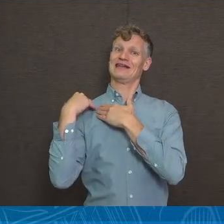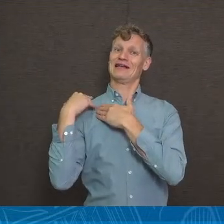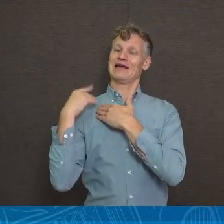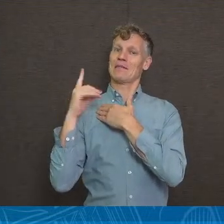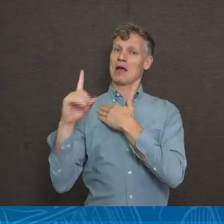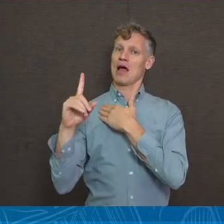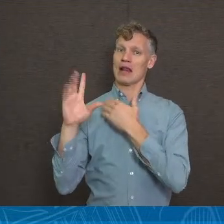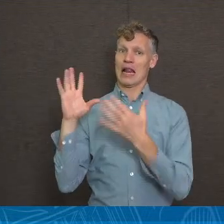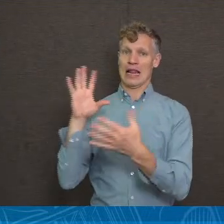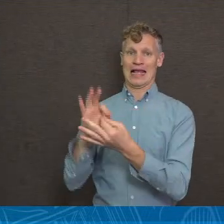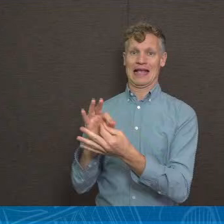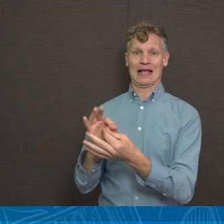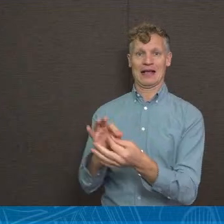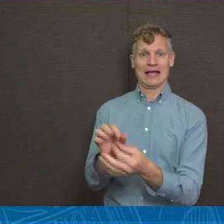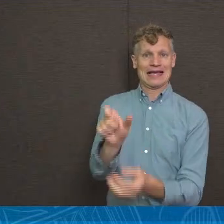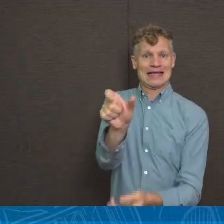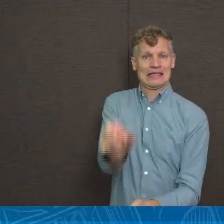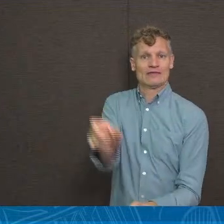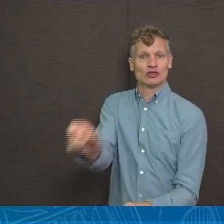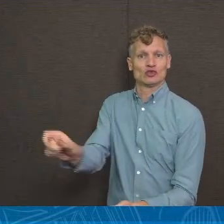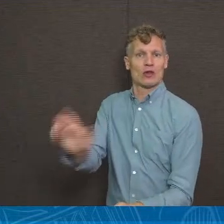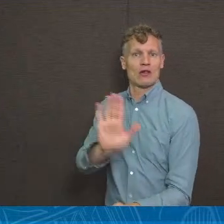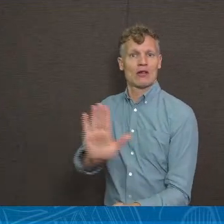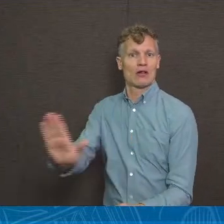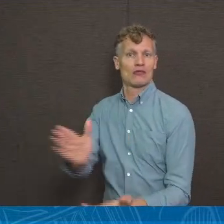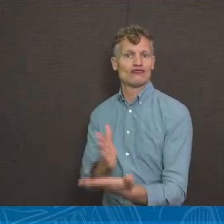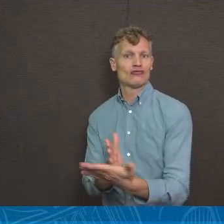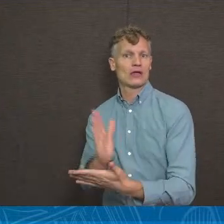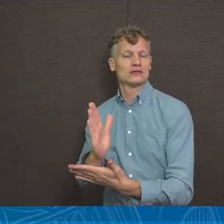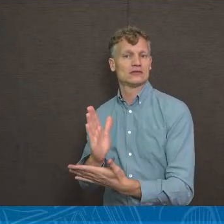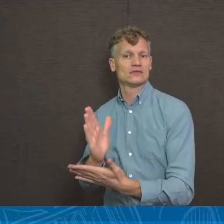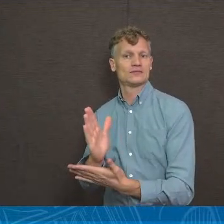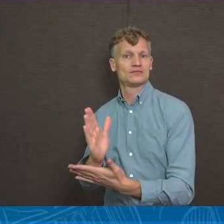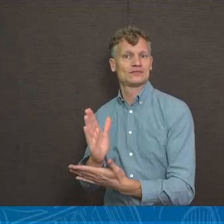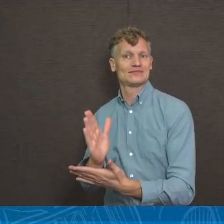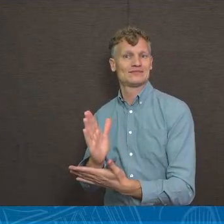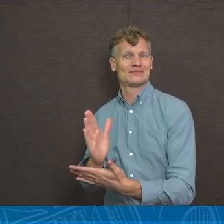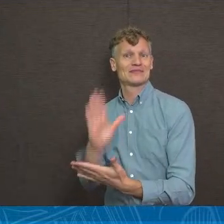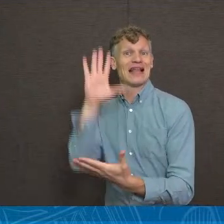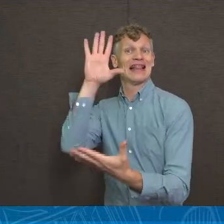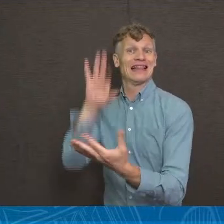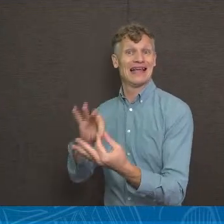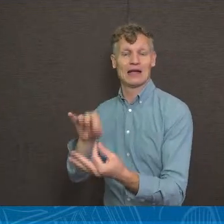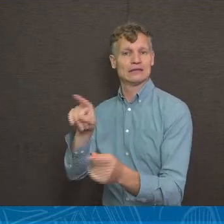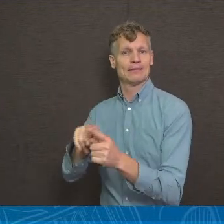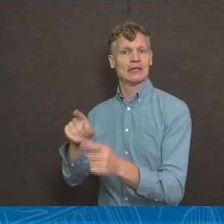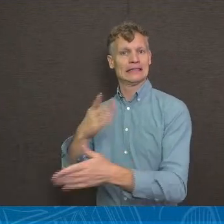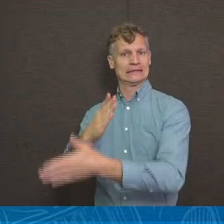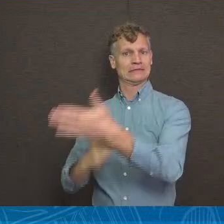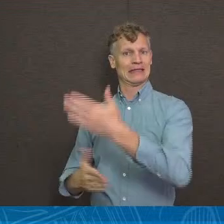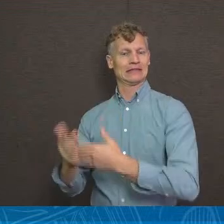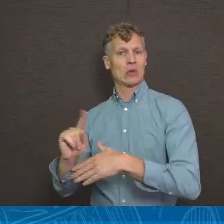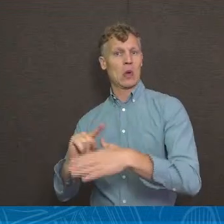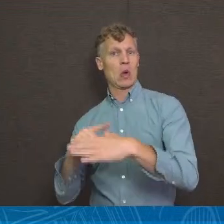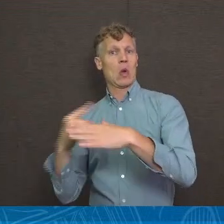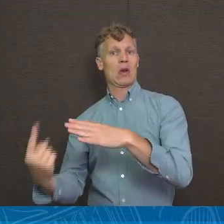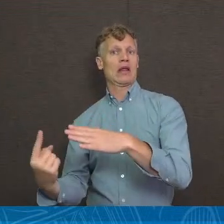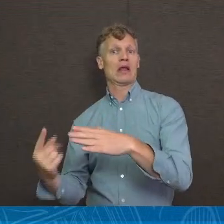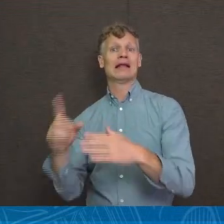with across other areas of international law?